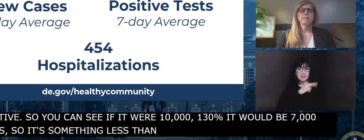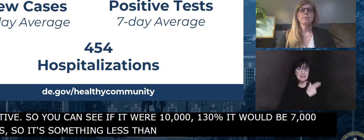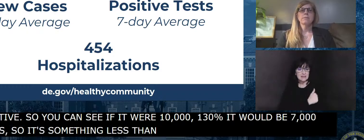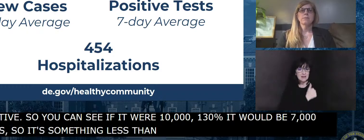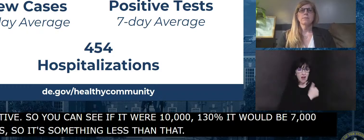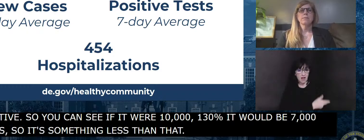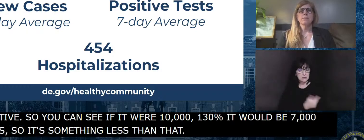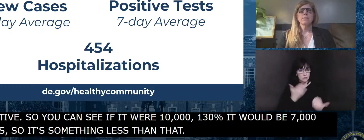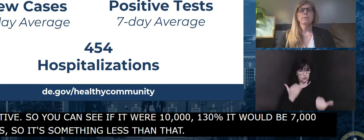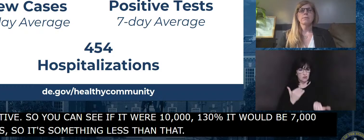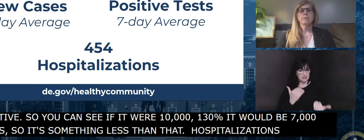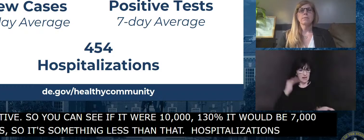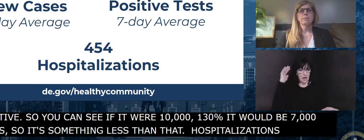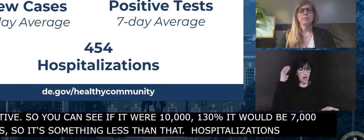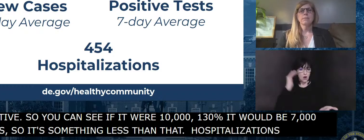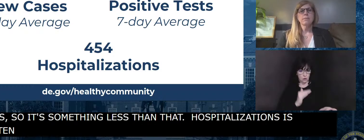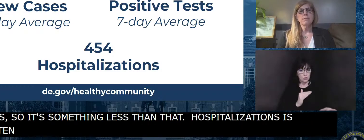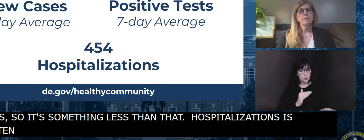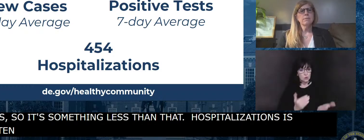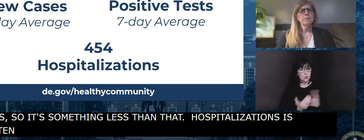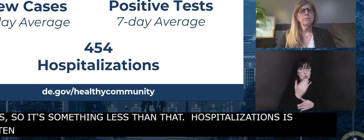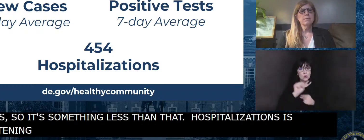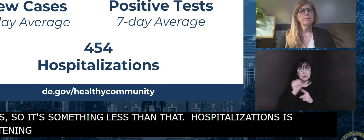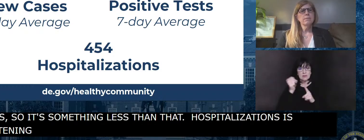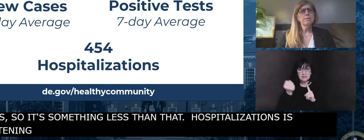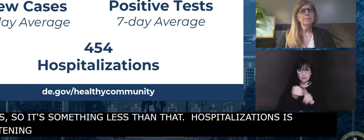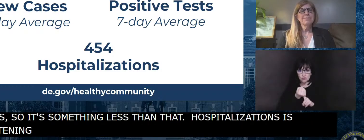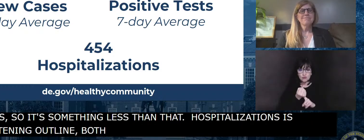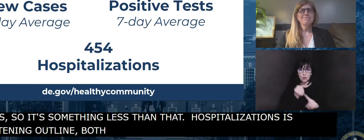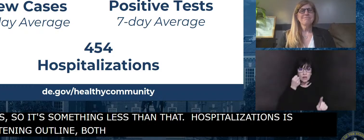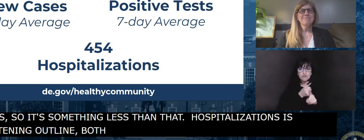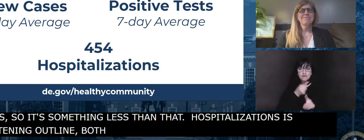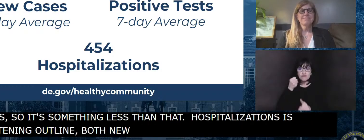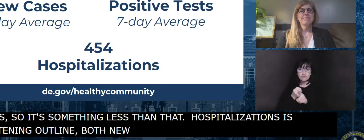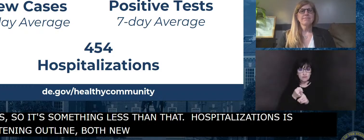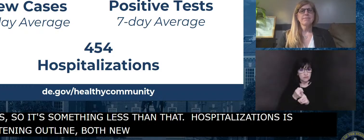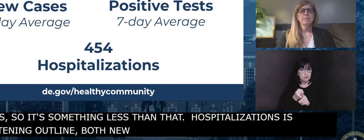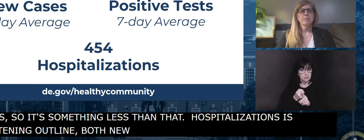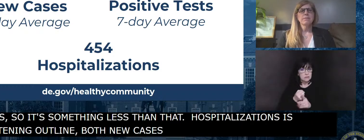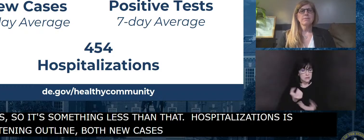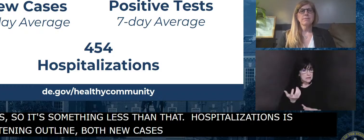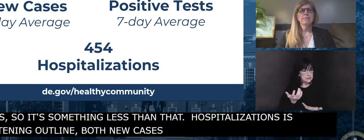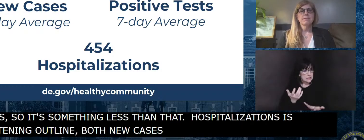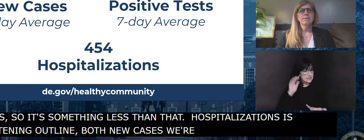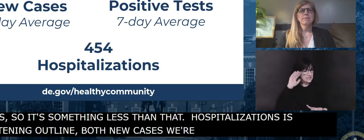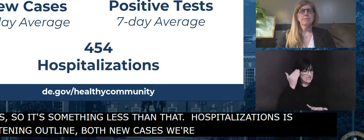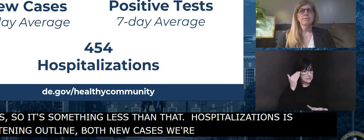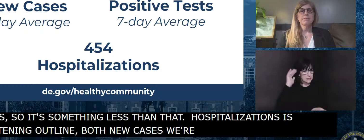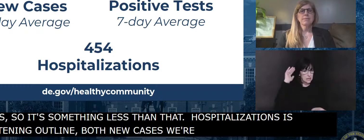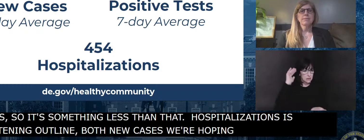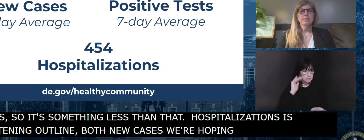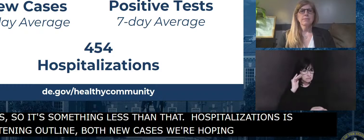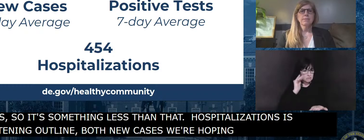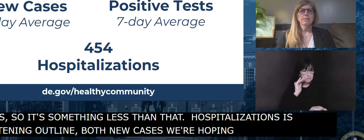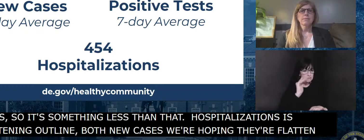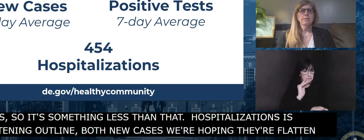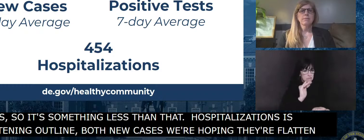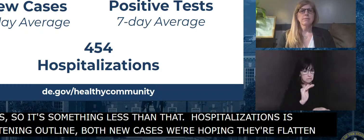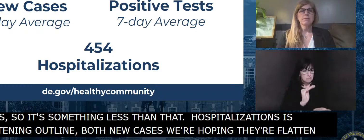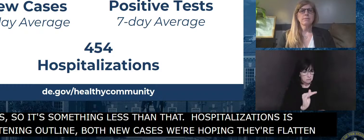cases and hospitalizations seem to be, we're fingers crossed, we're hoping they're flattening out. We was expecting a